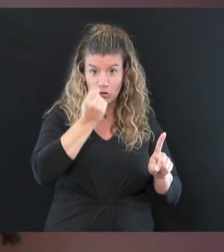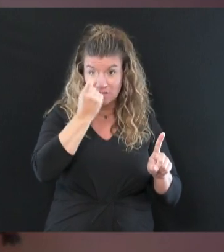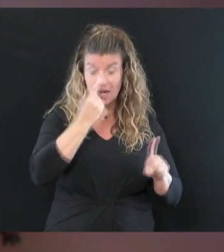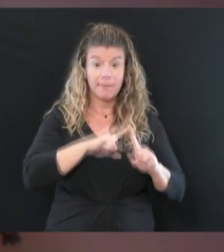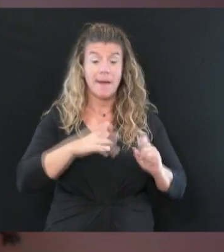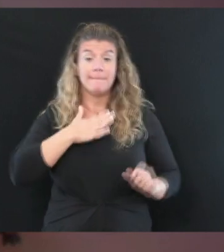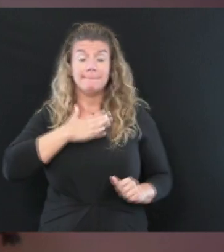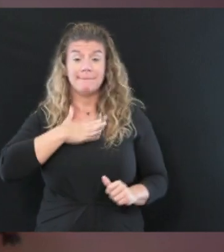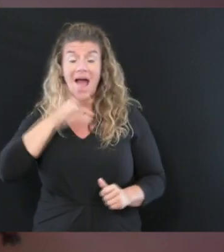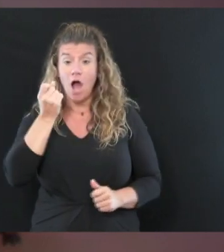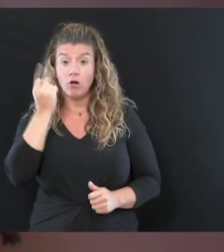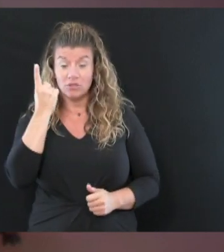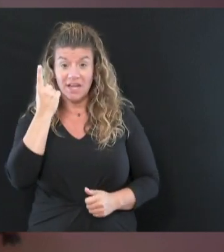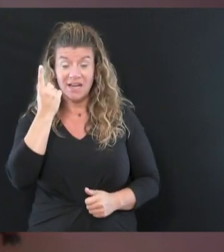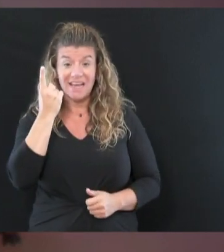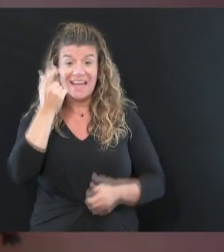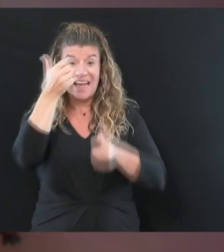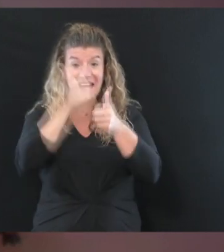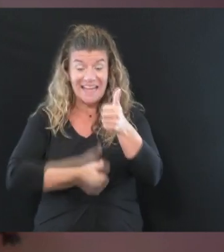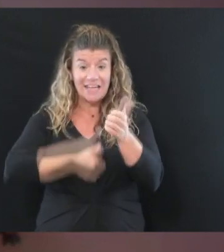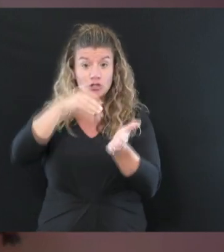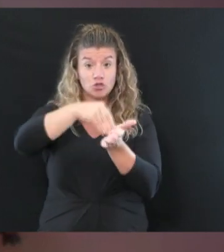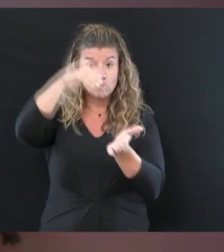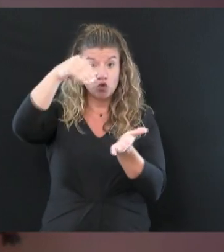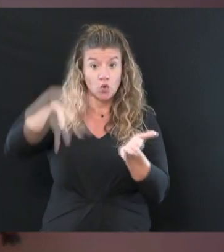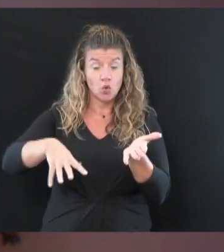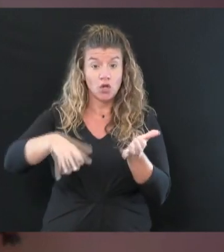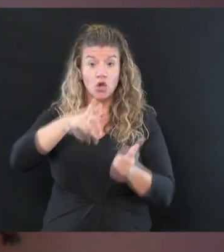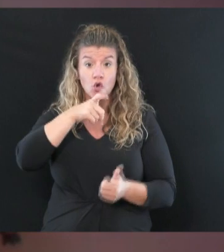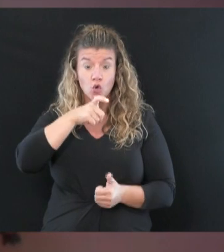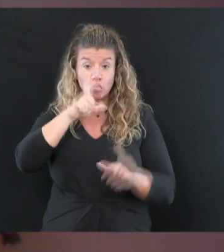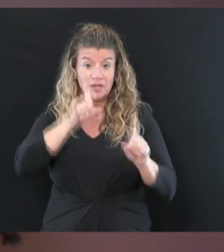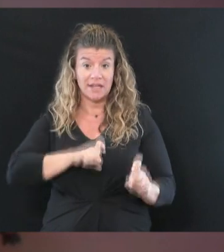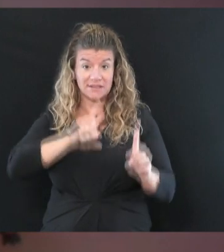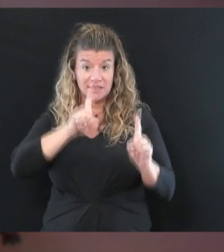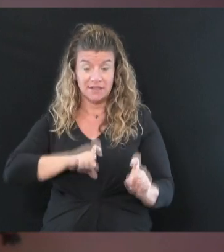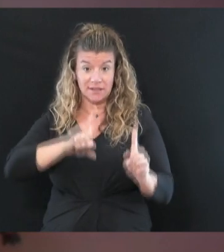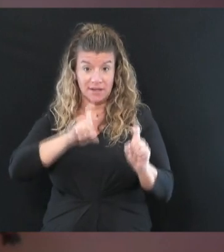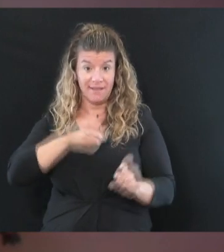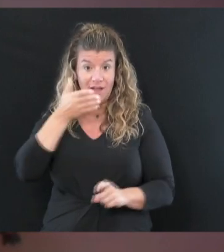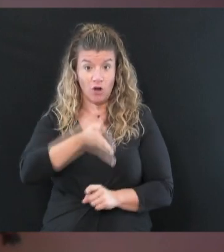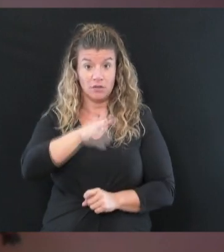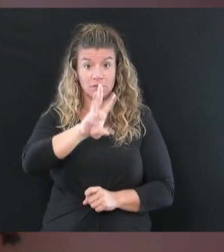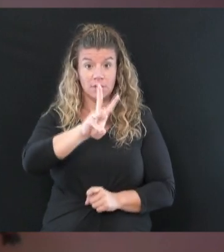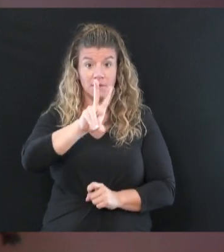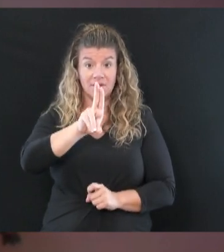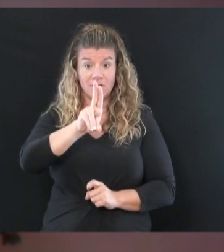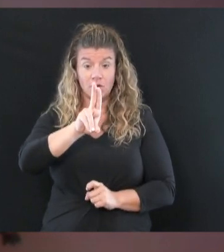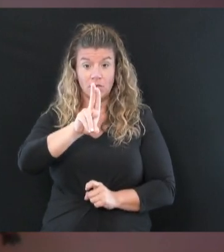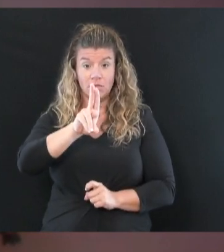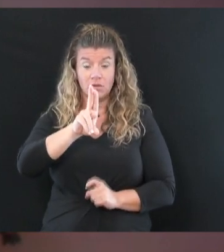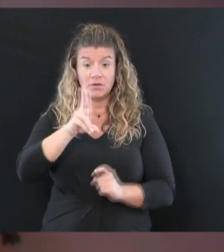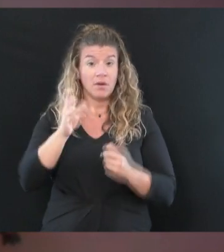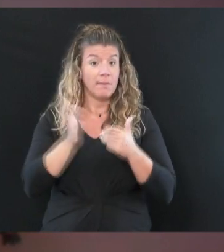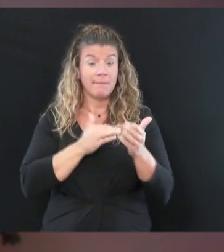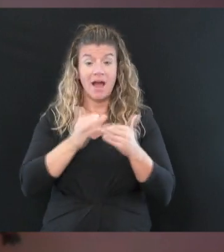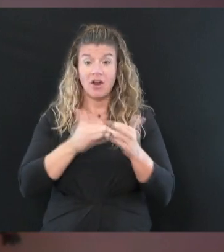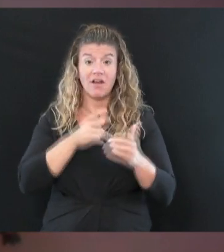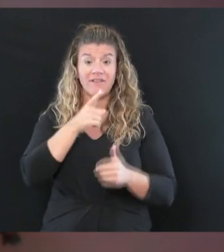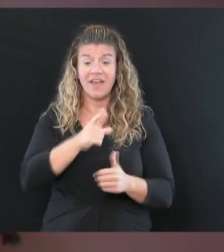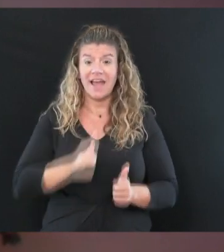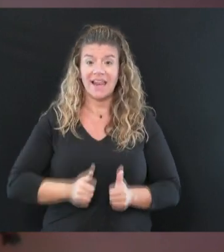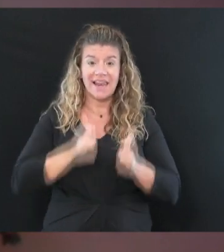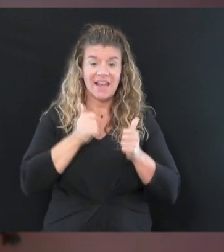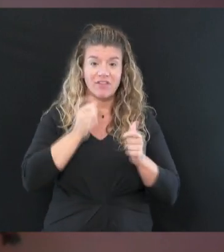understand it, that each student who is tested at WVU, even if their county of residence is another one, would